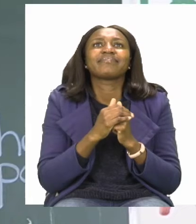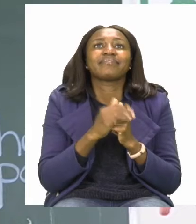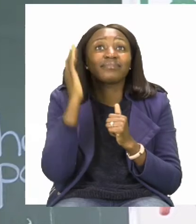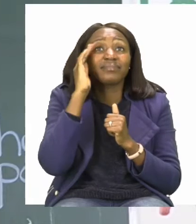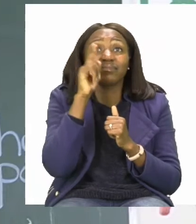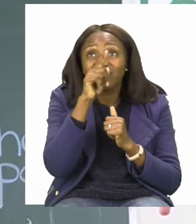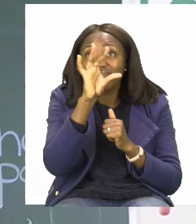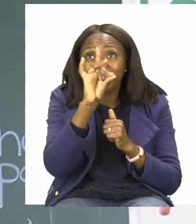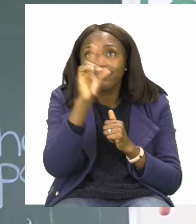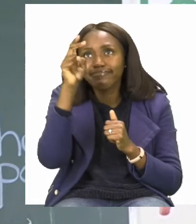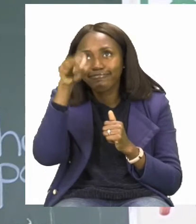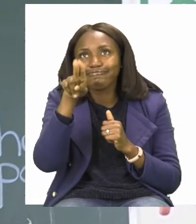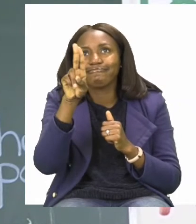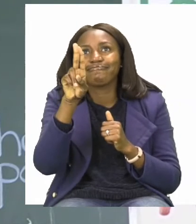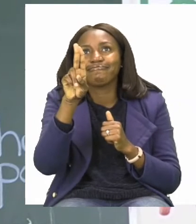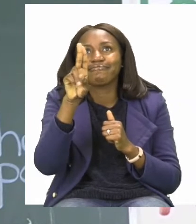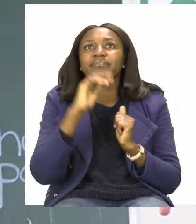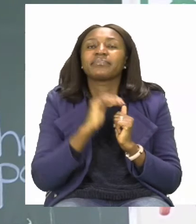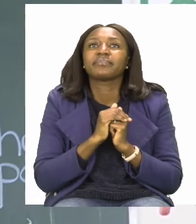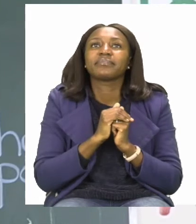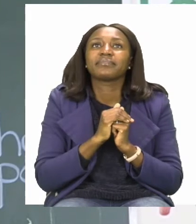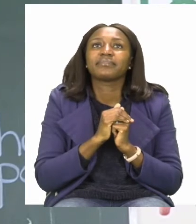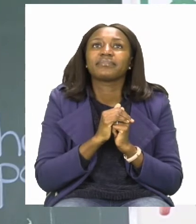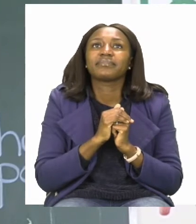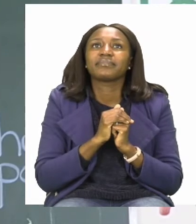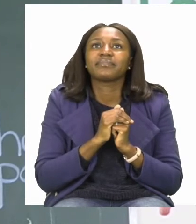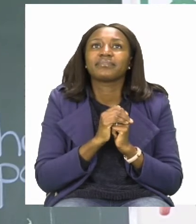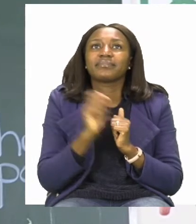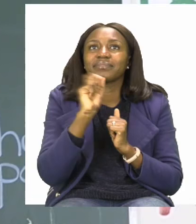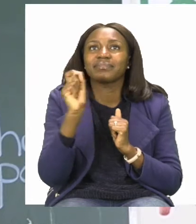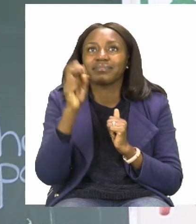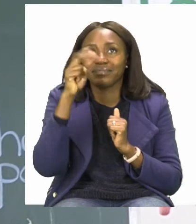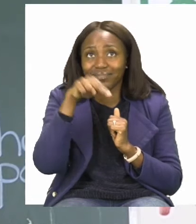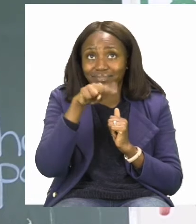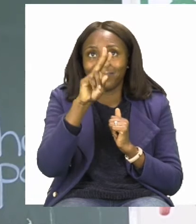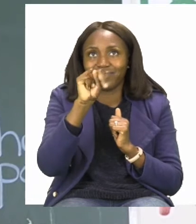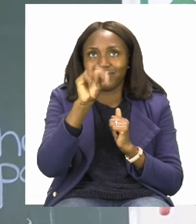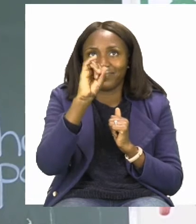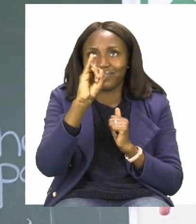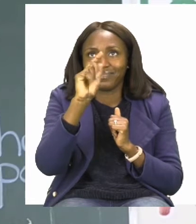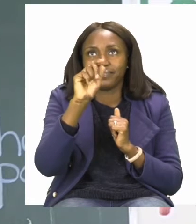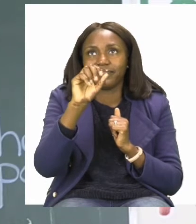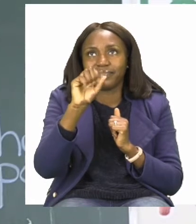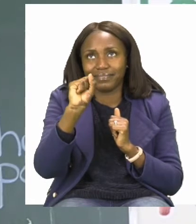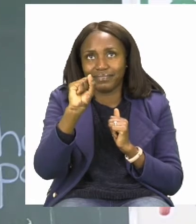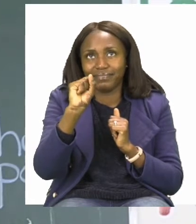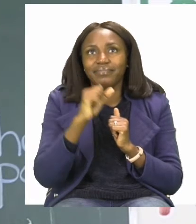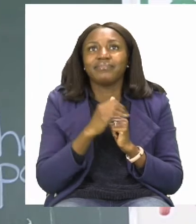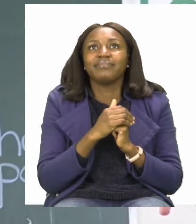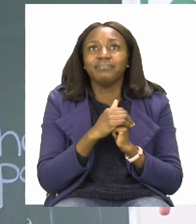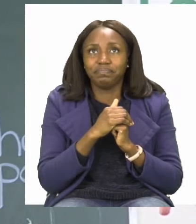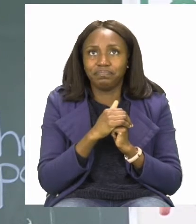unit. So we can go ahead and write the word units. Make sure that you